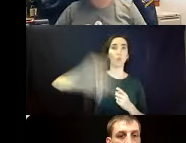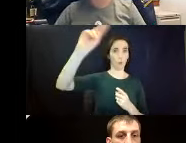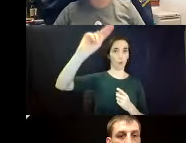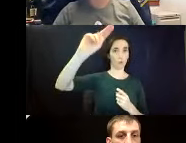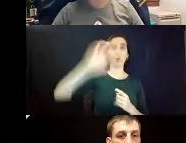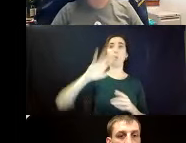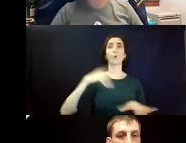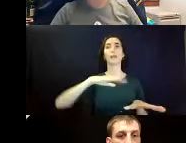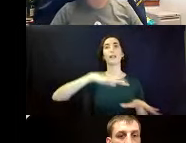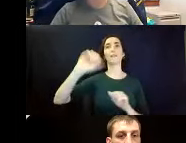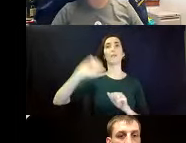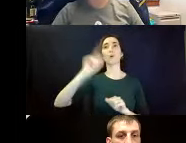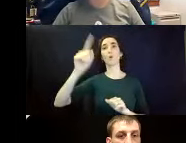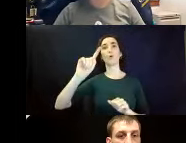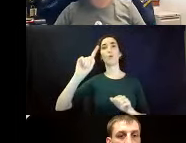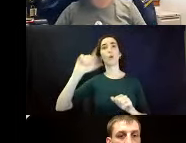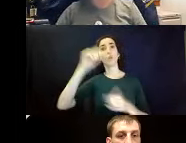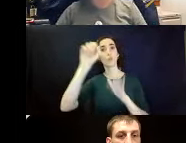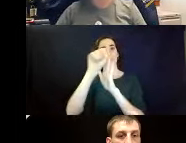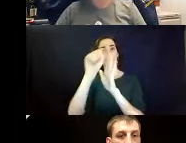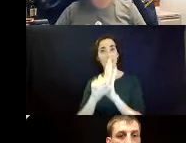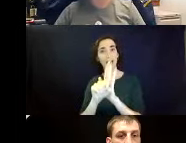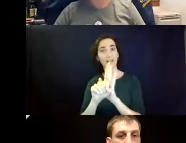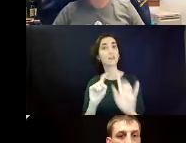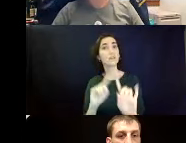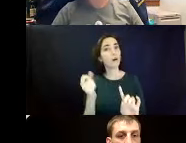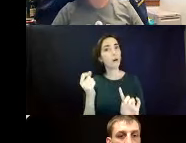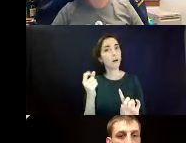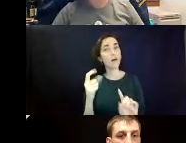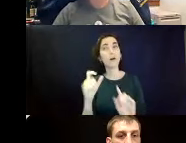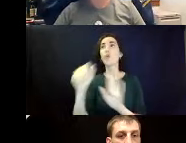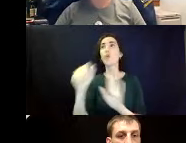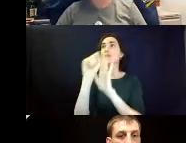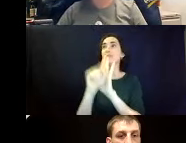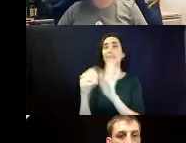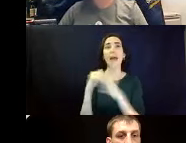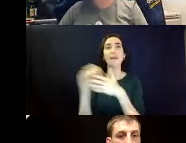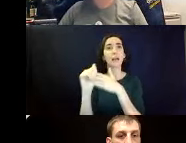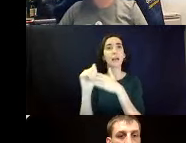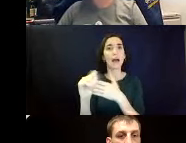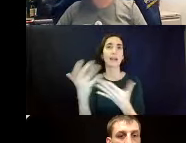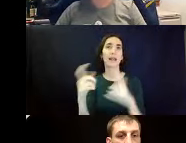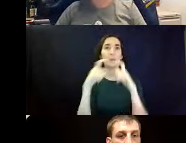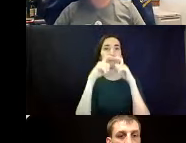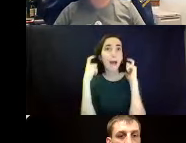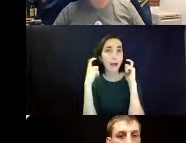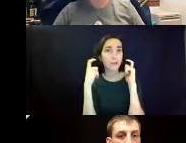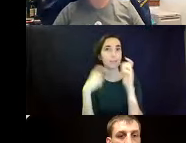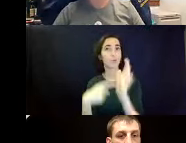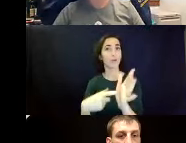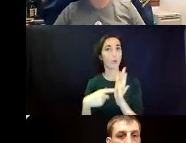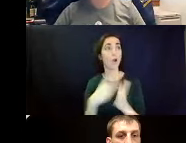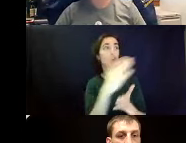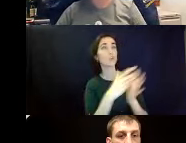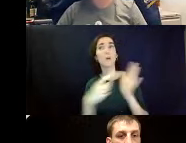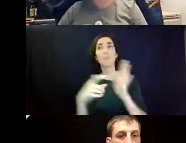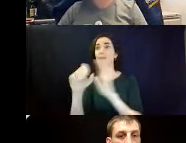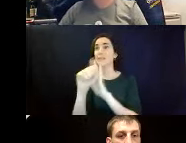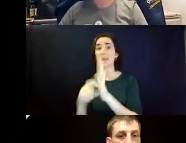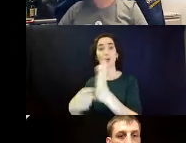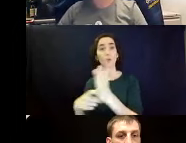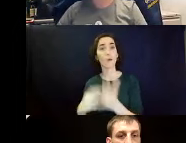states. But be prepared to adhere to other states' guidelines on masks. Some may mandate it, some may not.